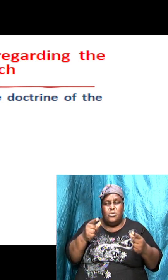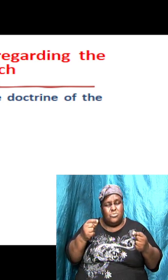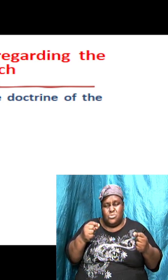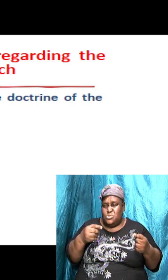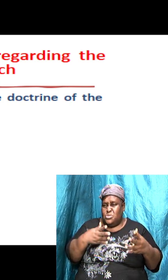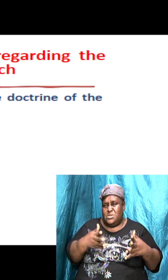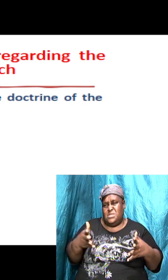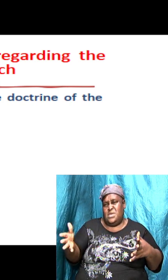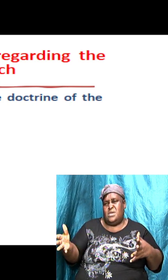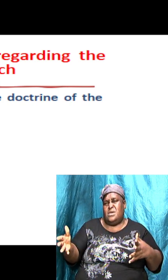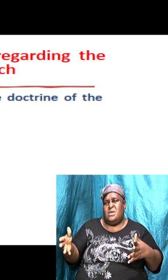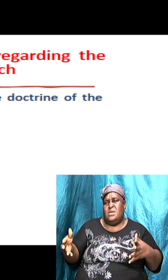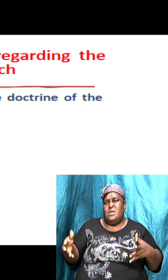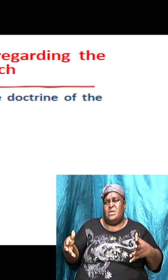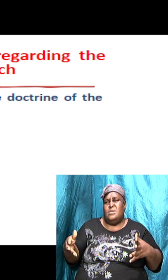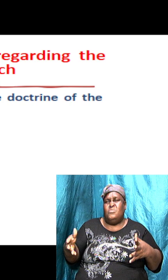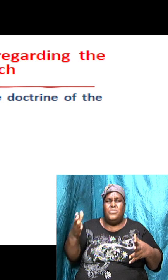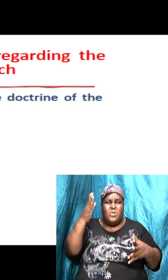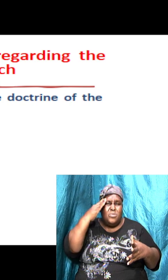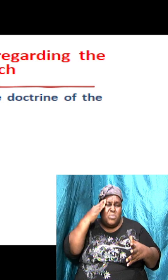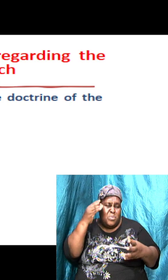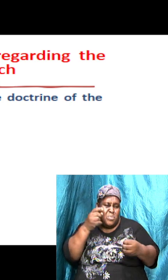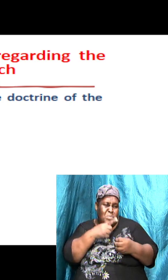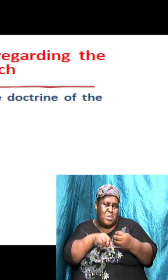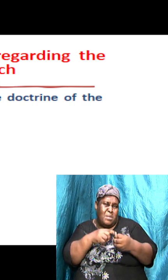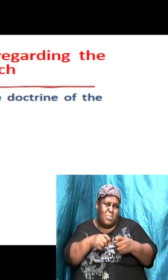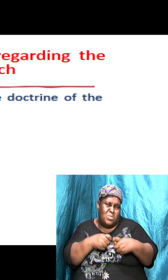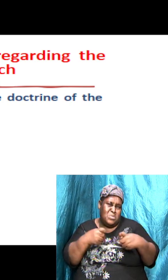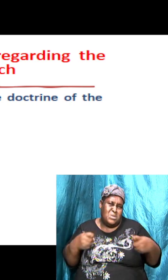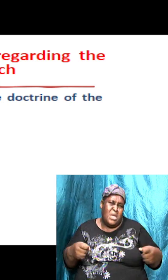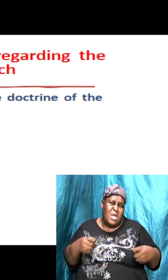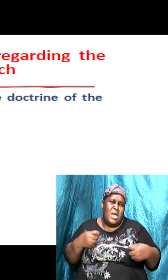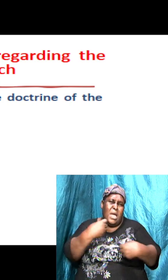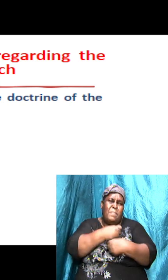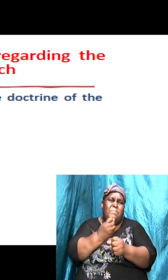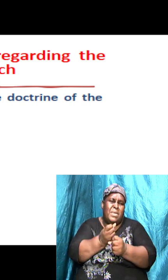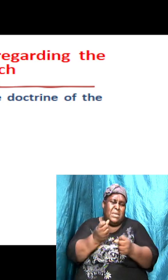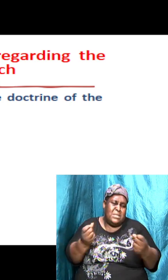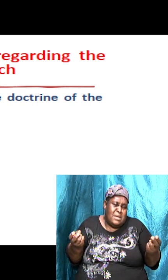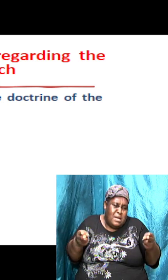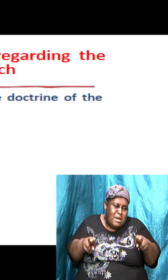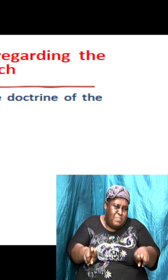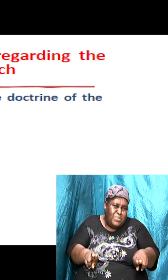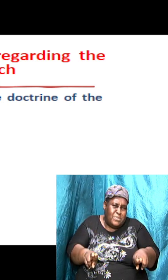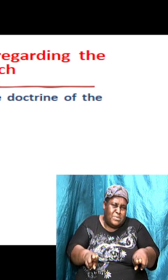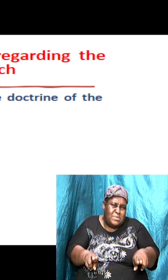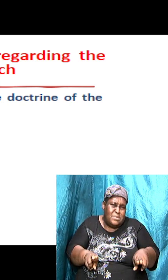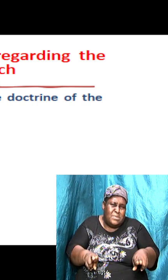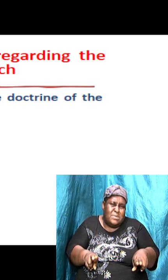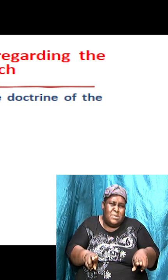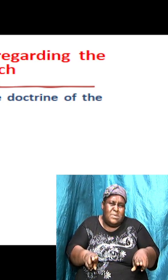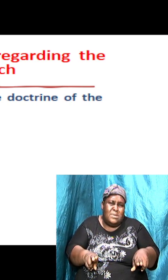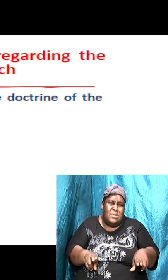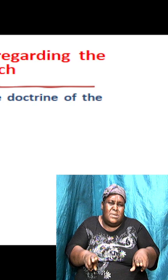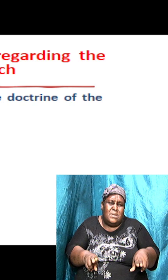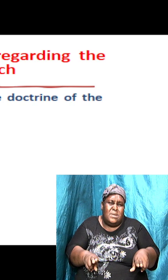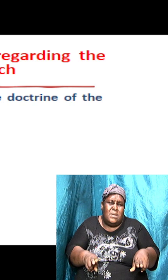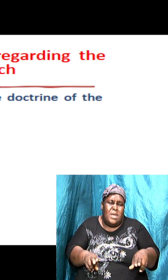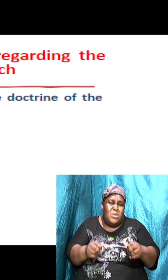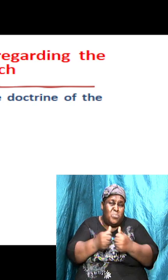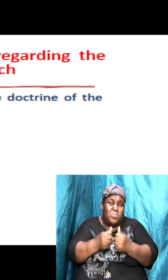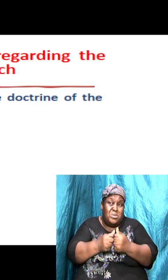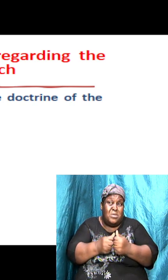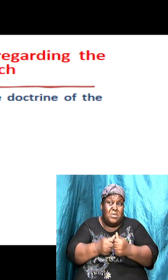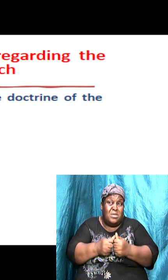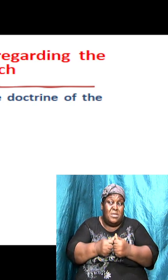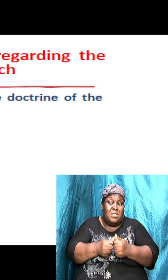thing, but they know about it and they love it. And they condone it. And they're with the folks as if